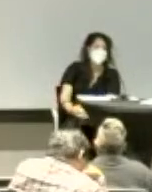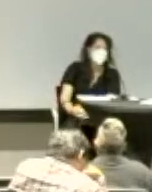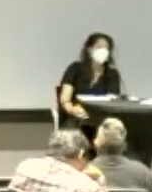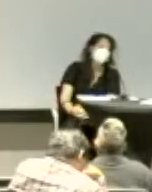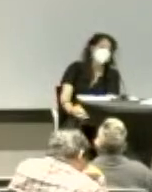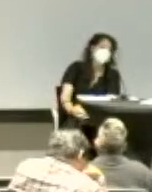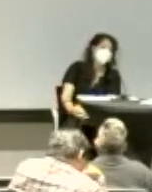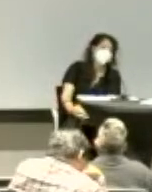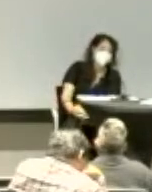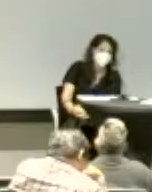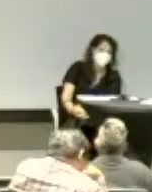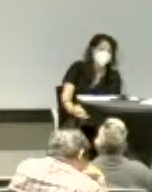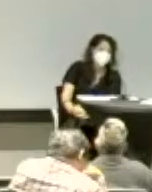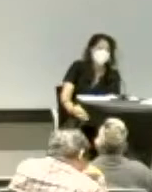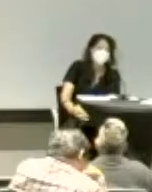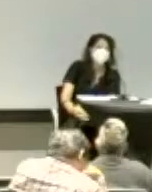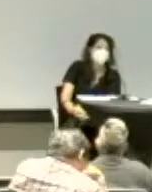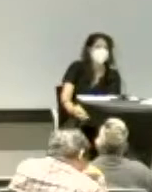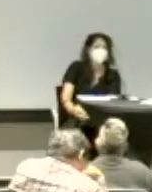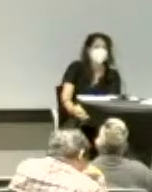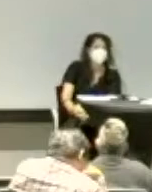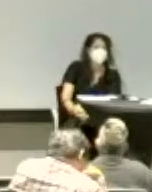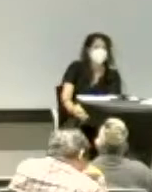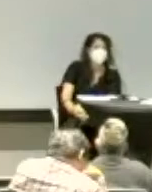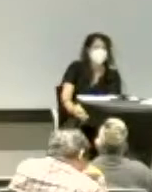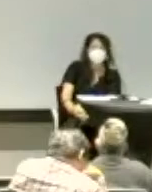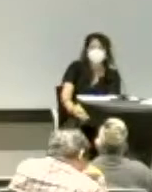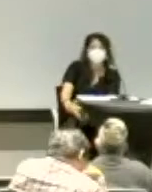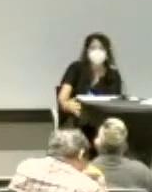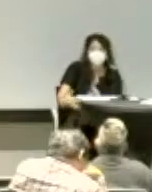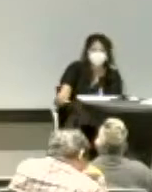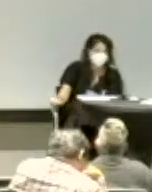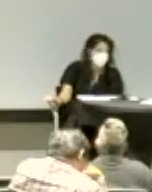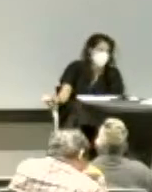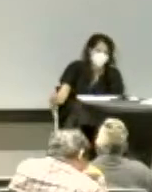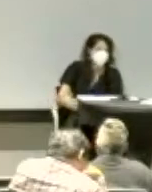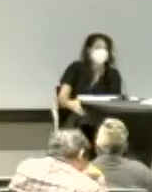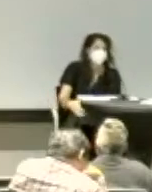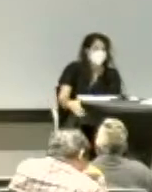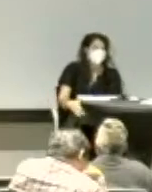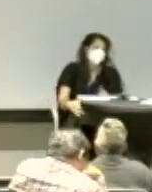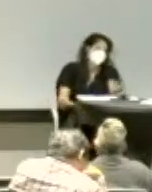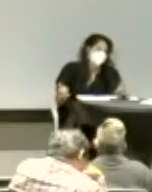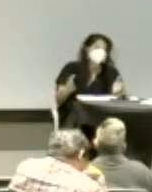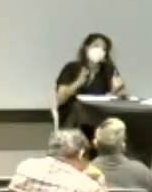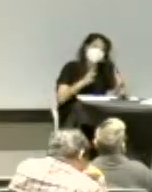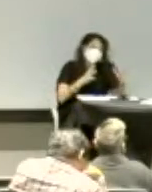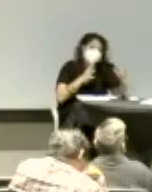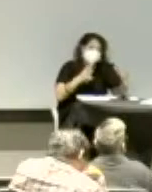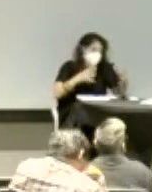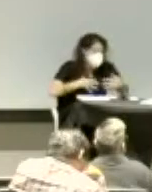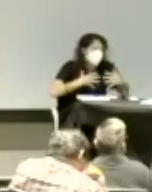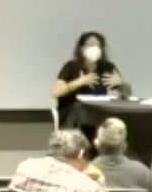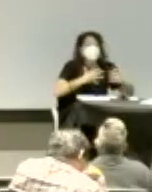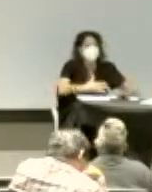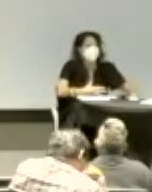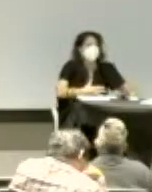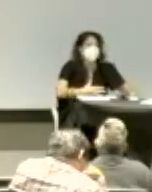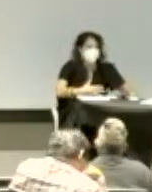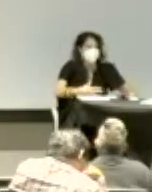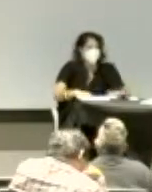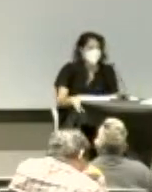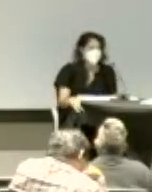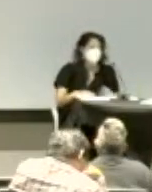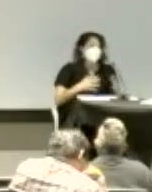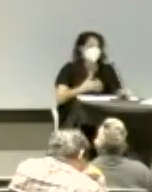So once that list is compiled, we will share that with part-time, full-time faculty, our members. So at least that's, we can say that